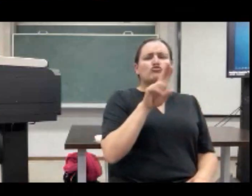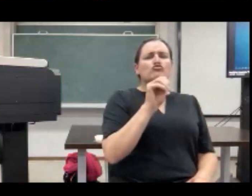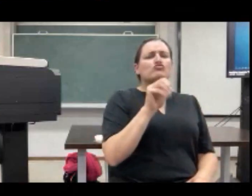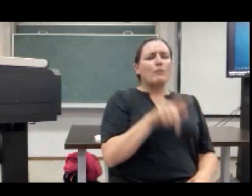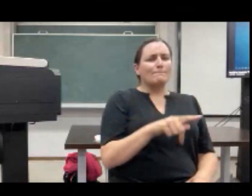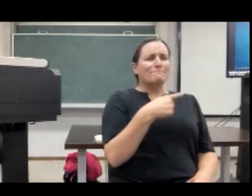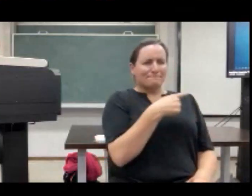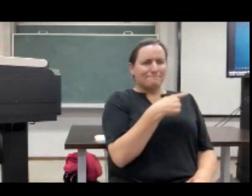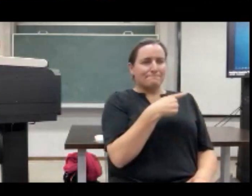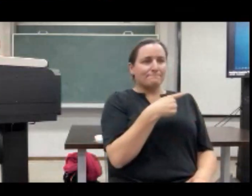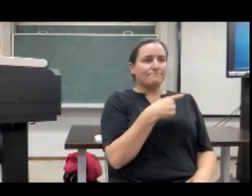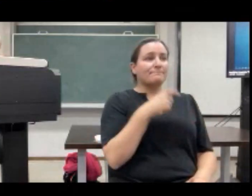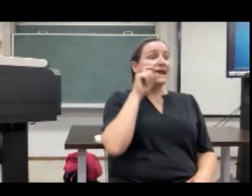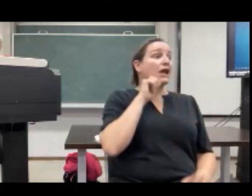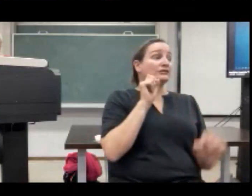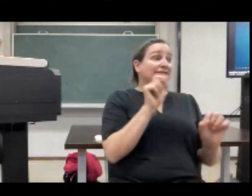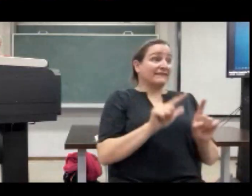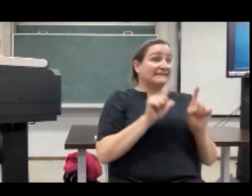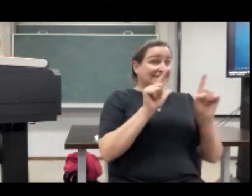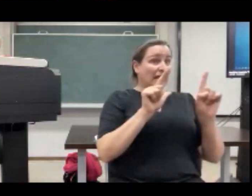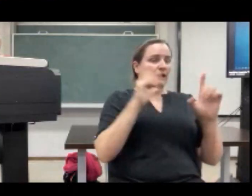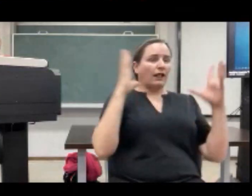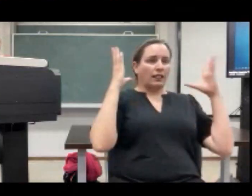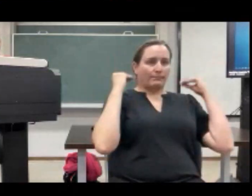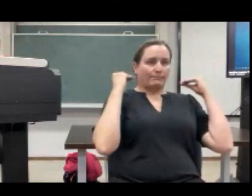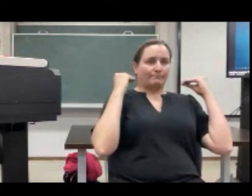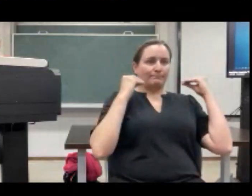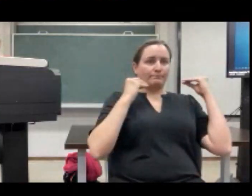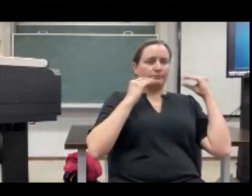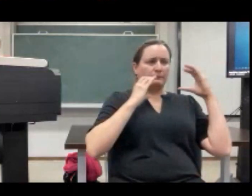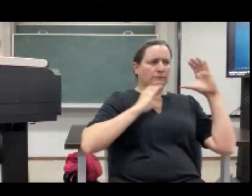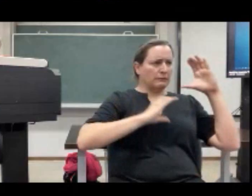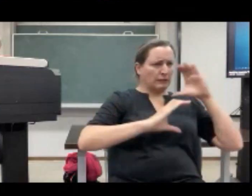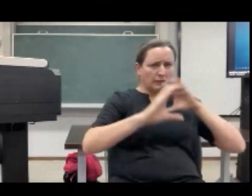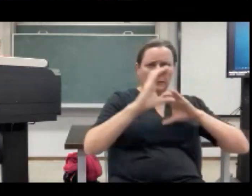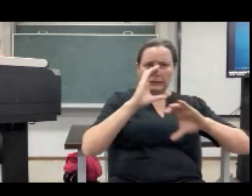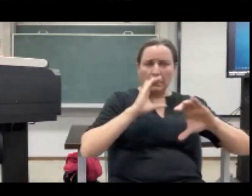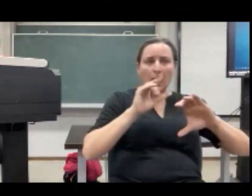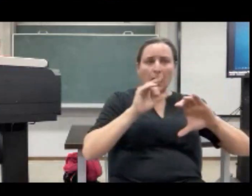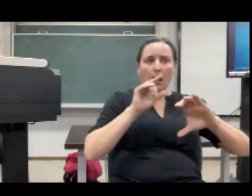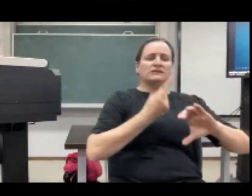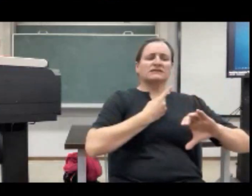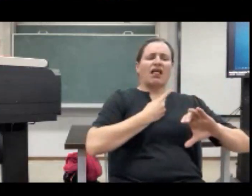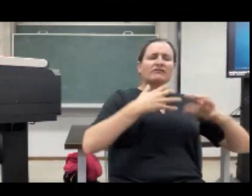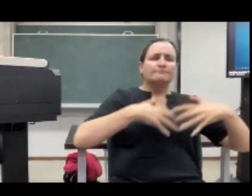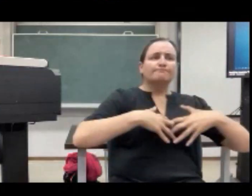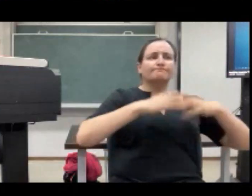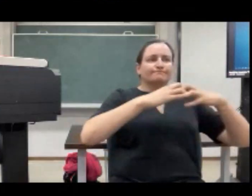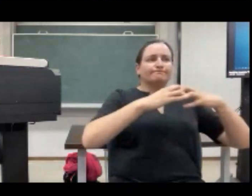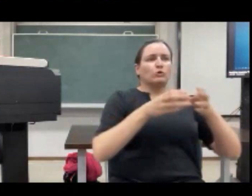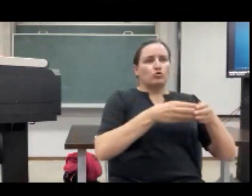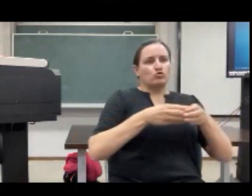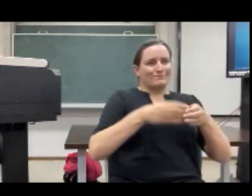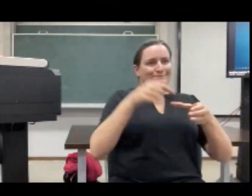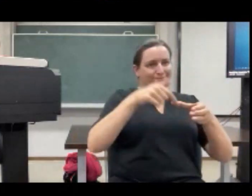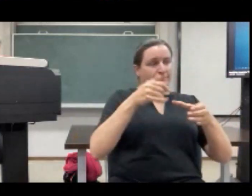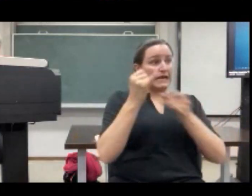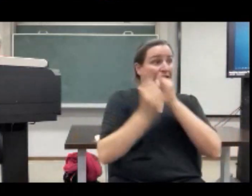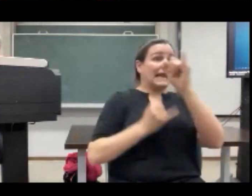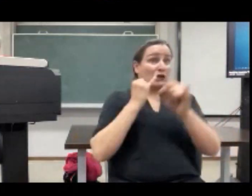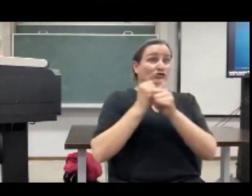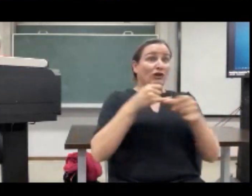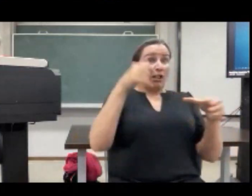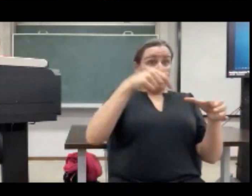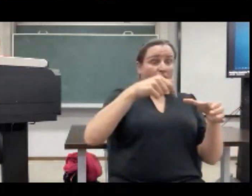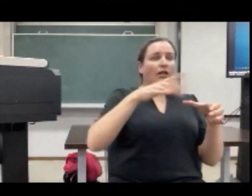of 17. He struggled with communication, but he founded this organization, Deaf Kids, as an international agency